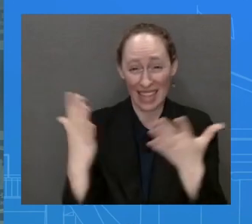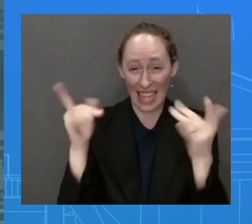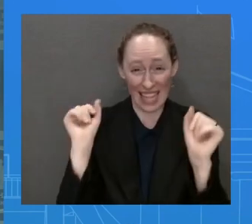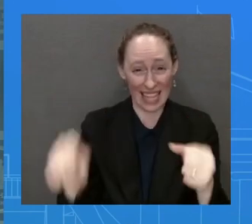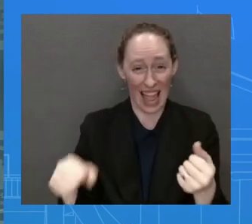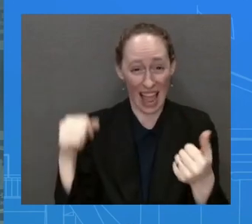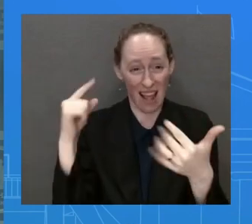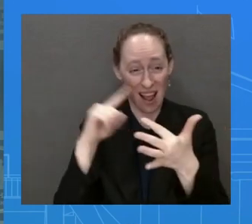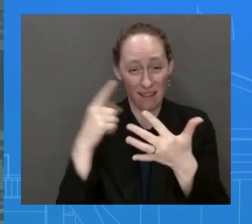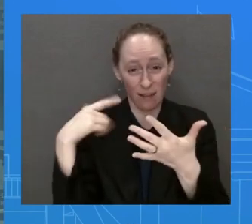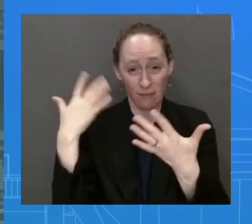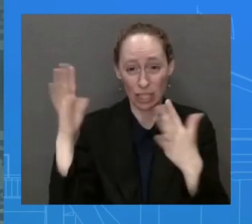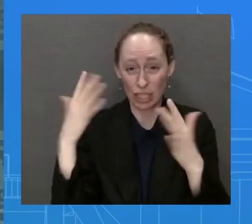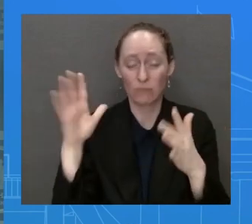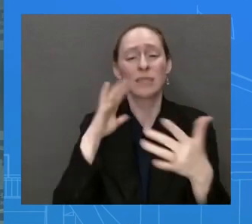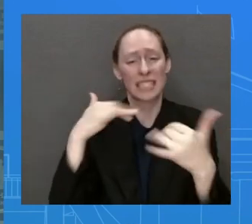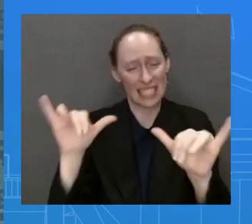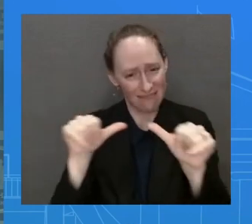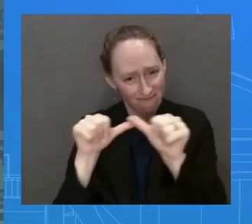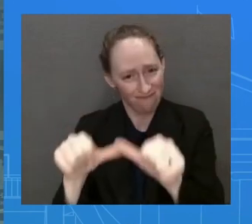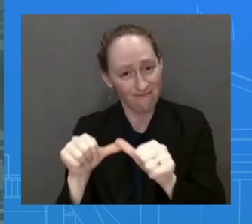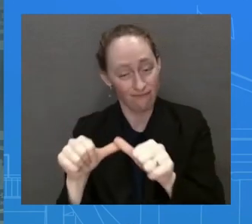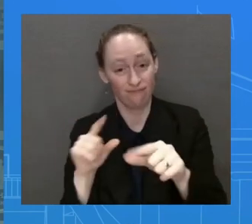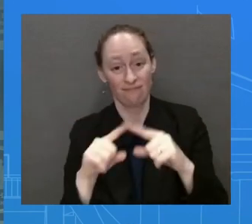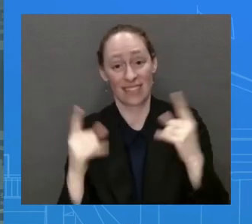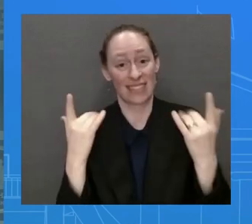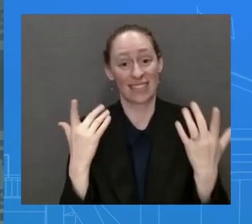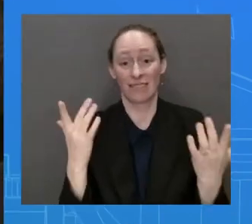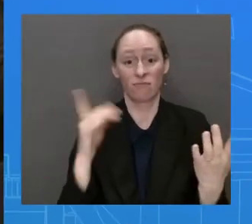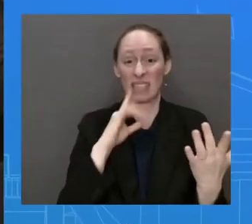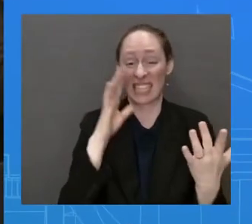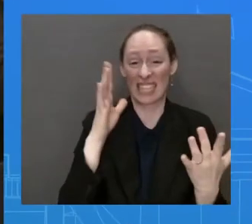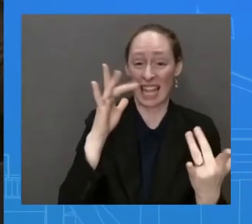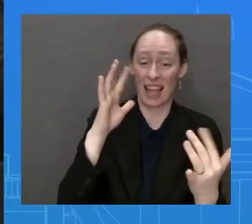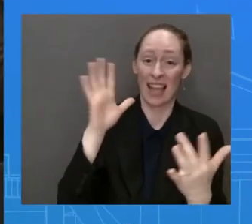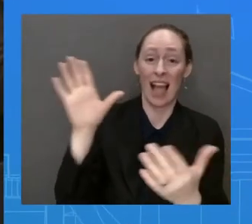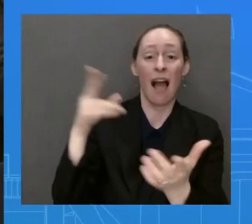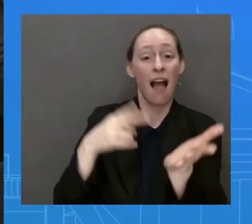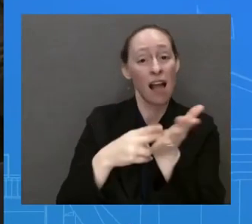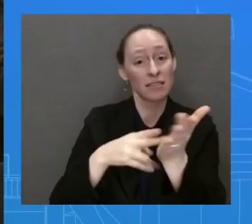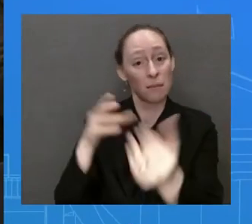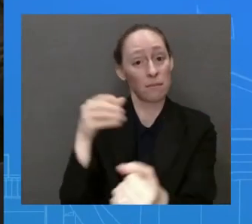so much that he can do. We need Congress to act. Is the feeling then